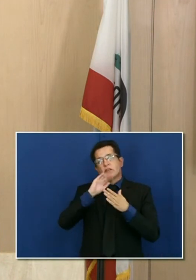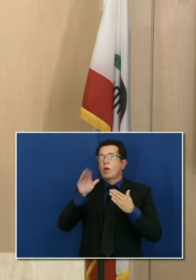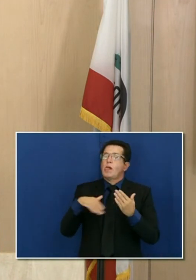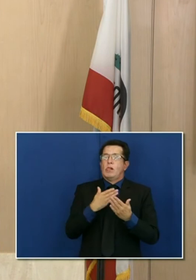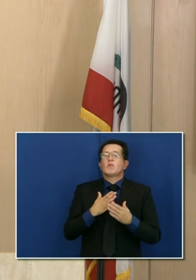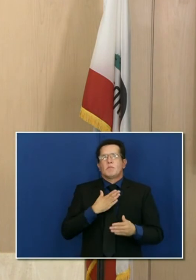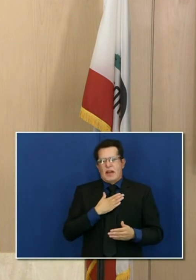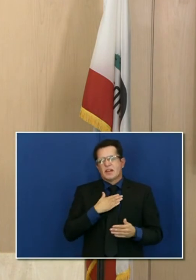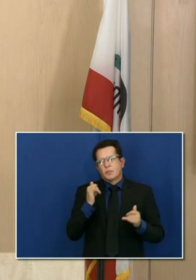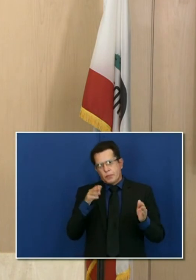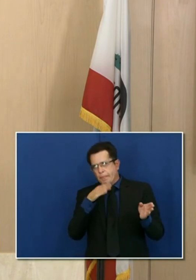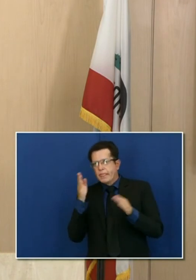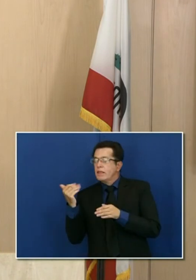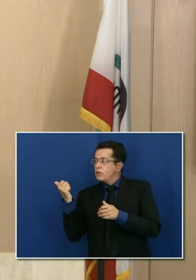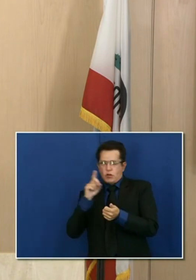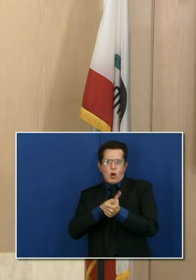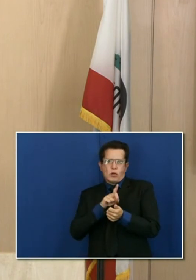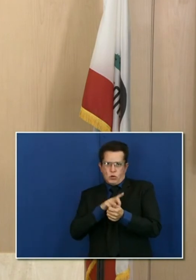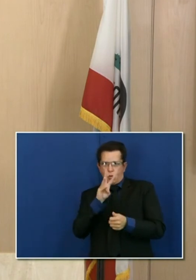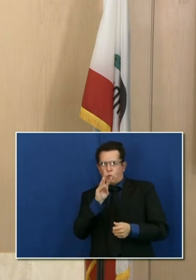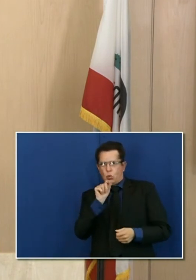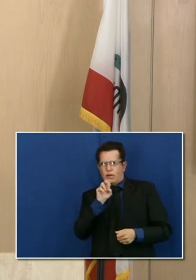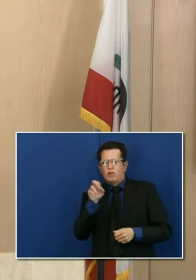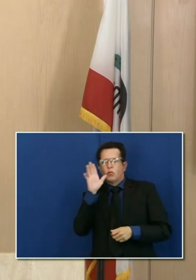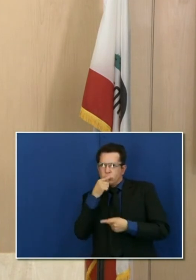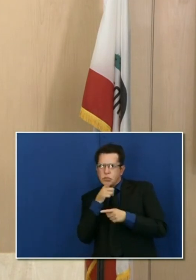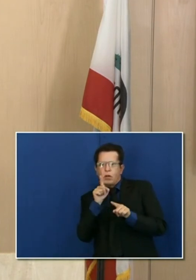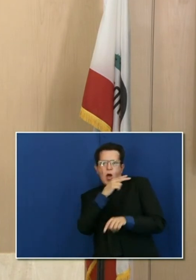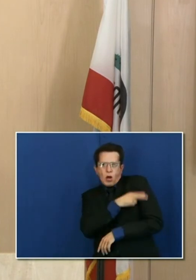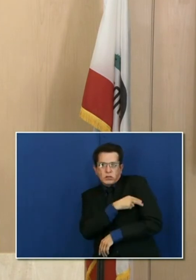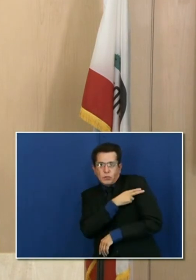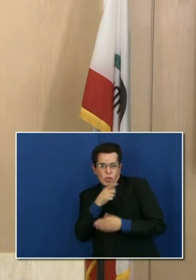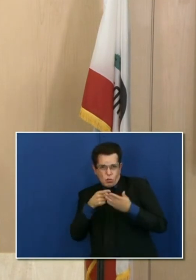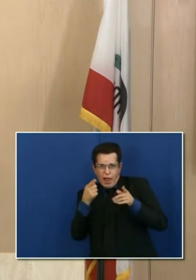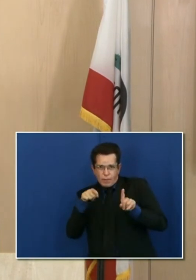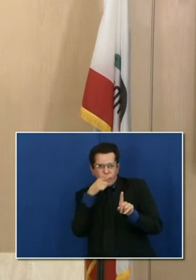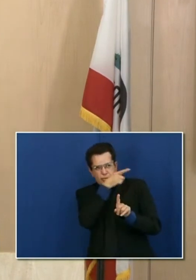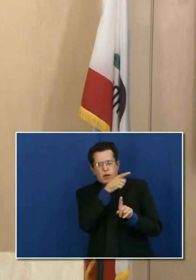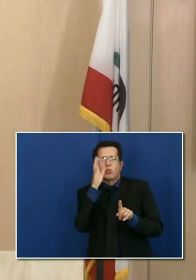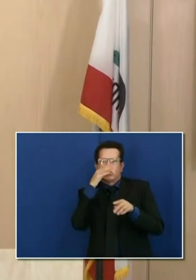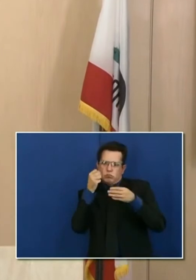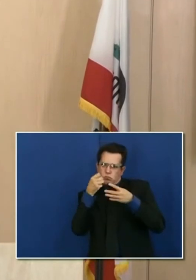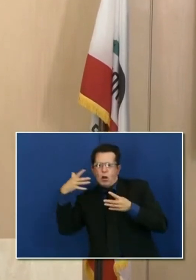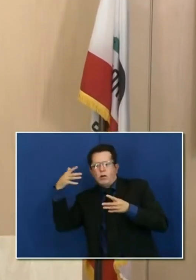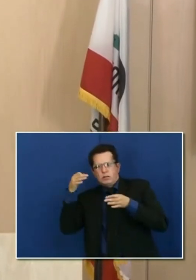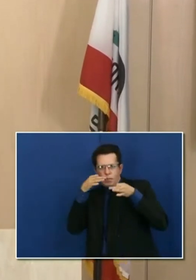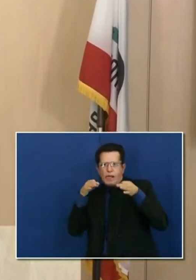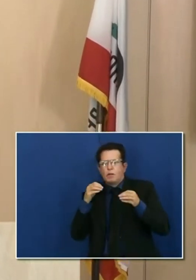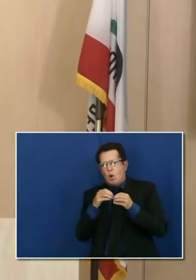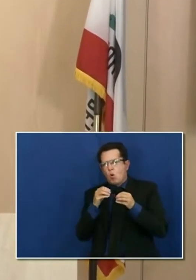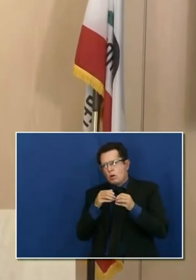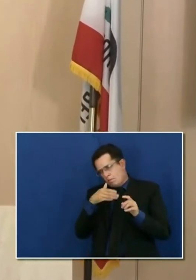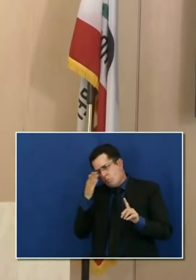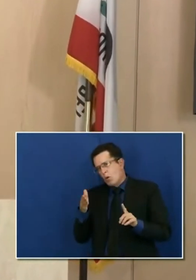walk through some case numbers, hospitalization, and give other types of general public health information. Thank you.